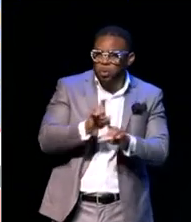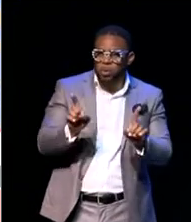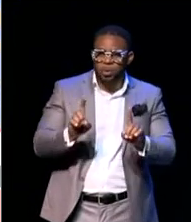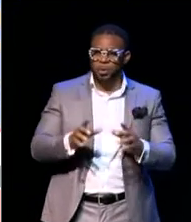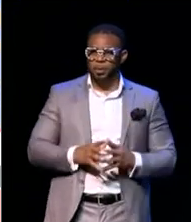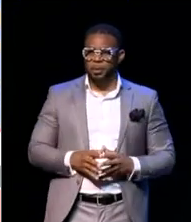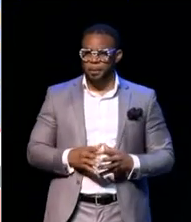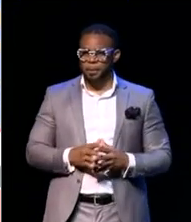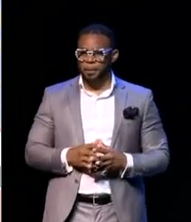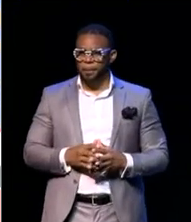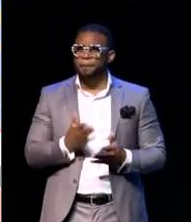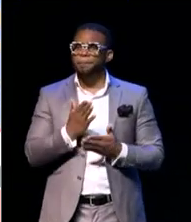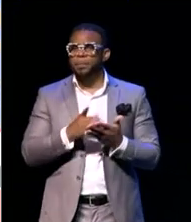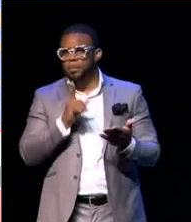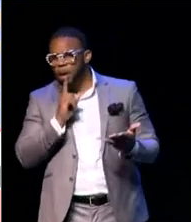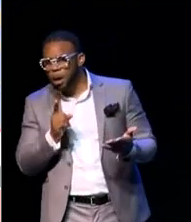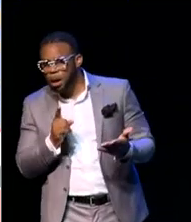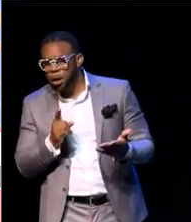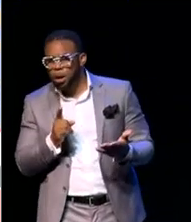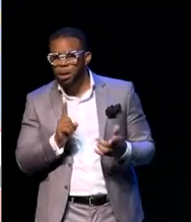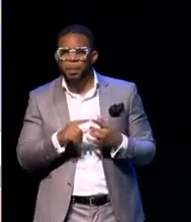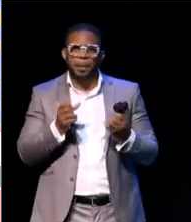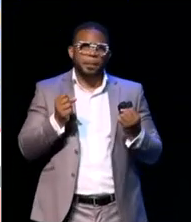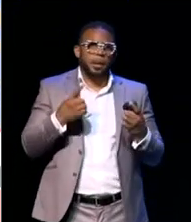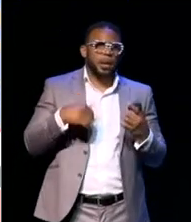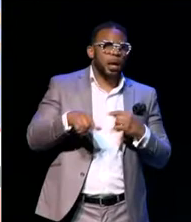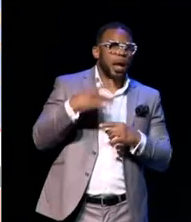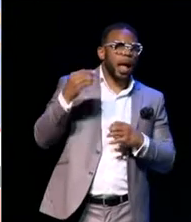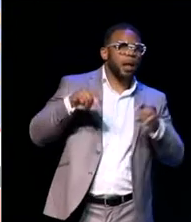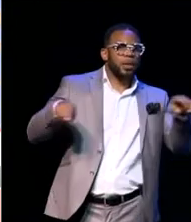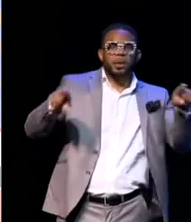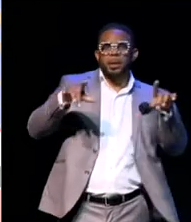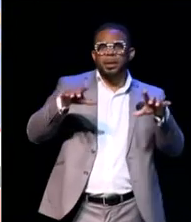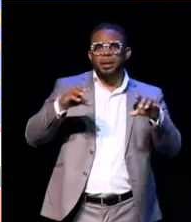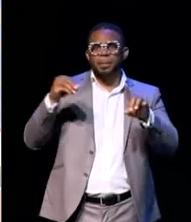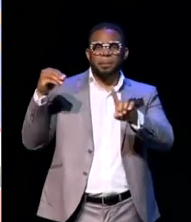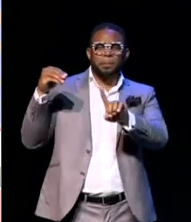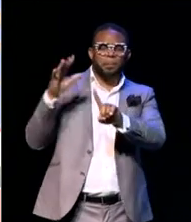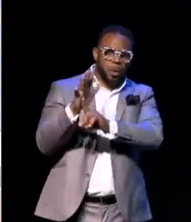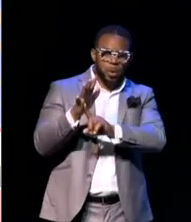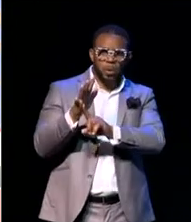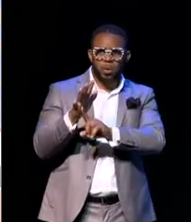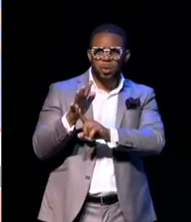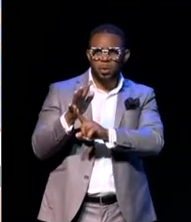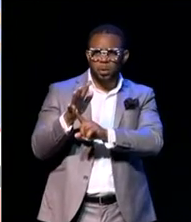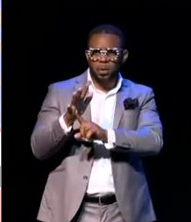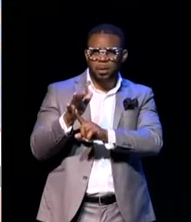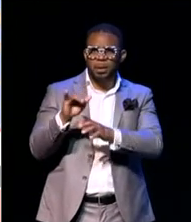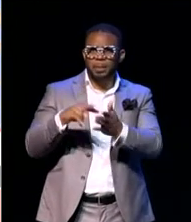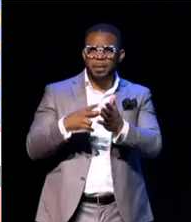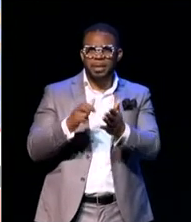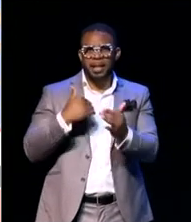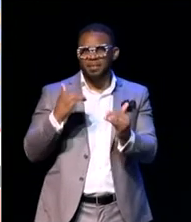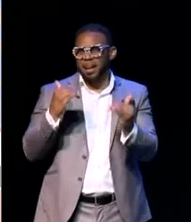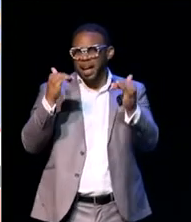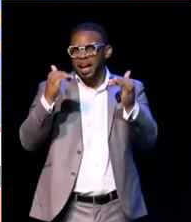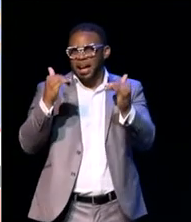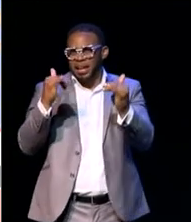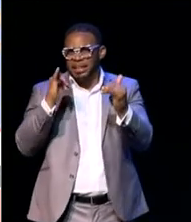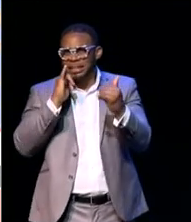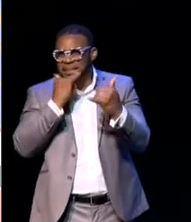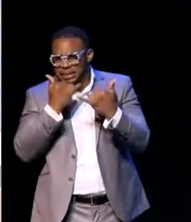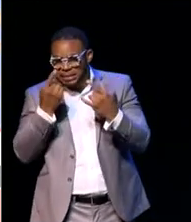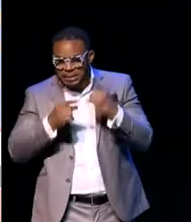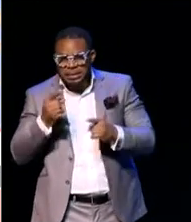of the time. Some are, but many are out there getting exposed, which means they have a higher